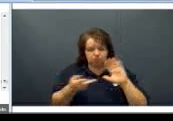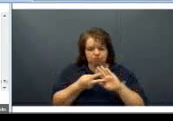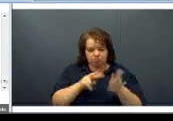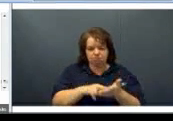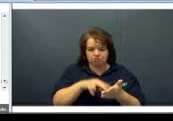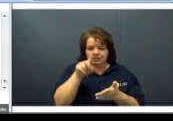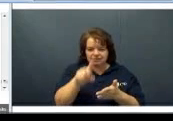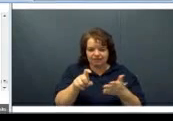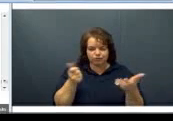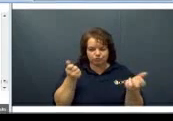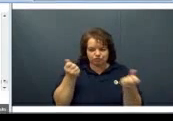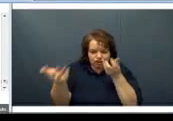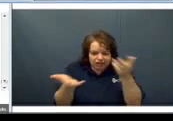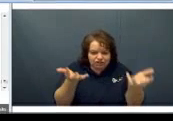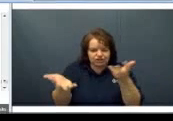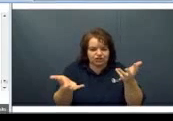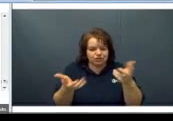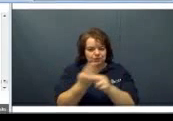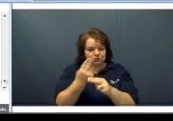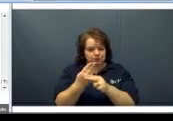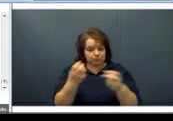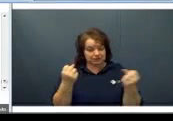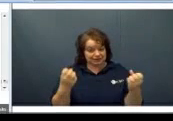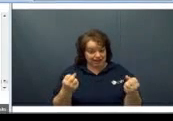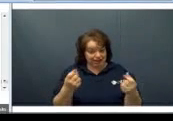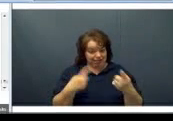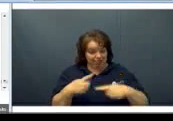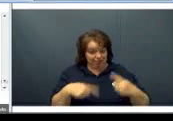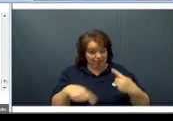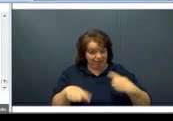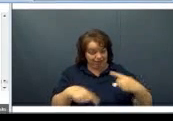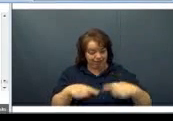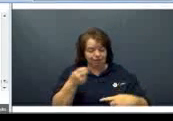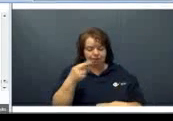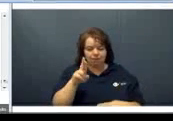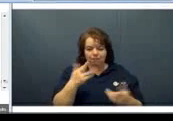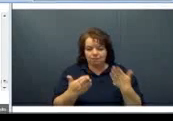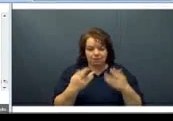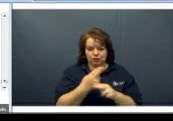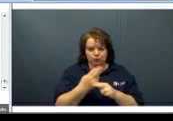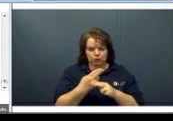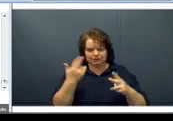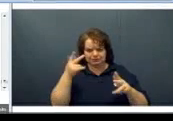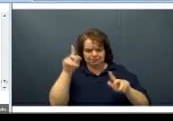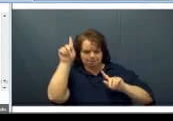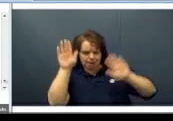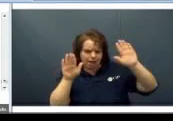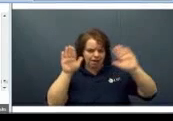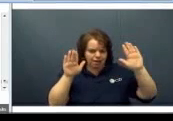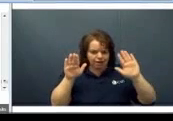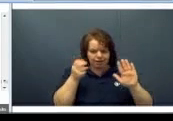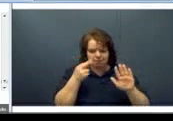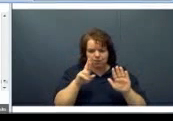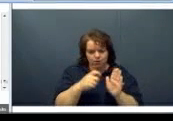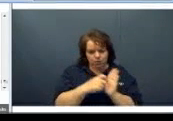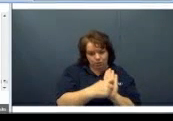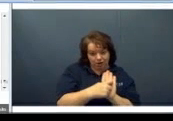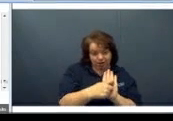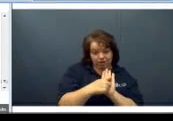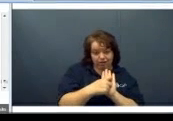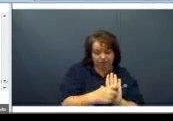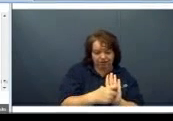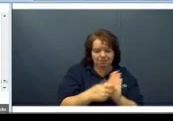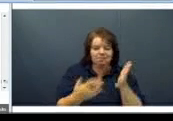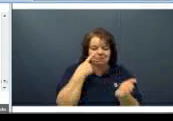that you're having a communication problem, and you have to either gesture, you have to use signs, you may have to use mime